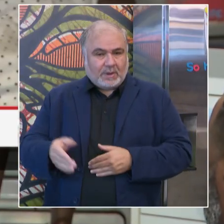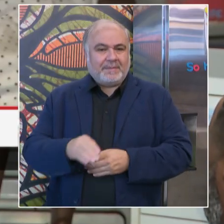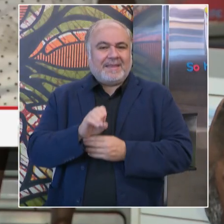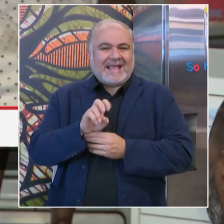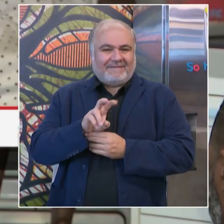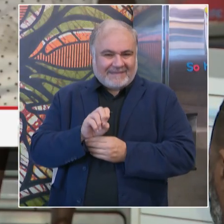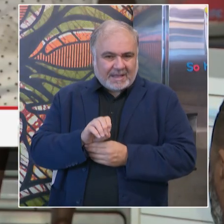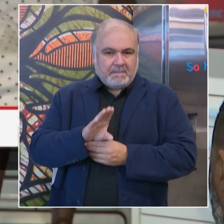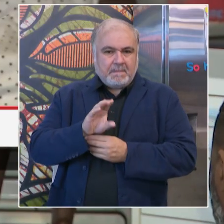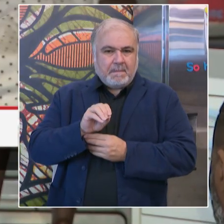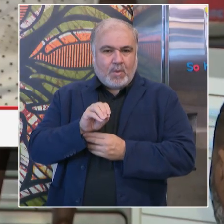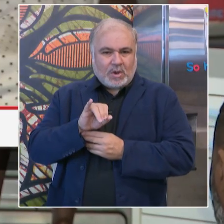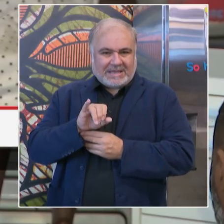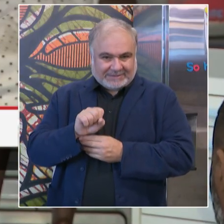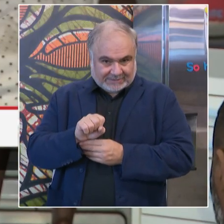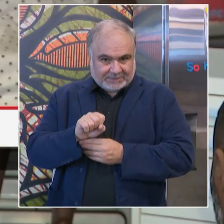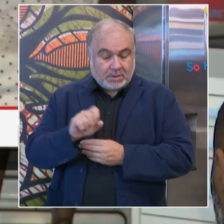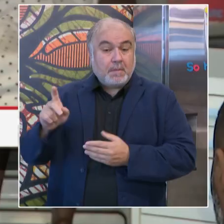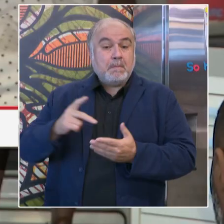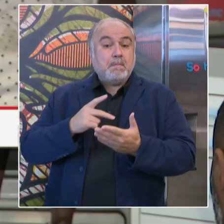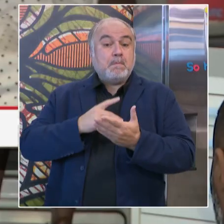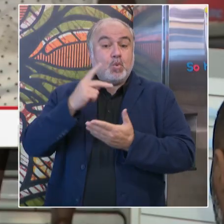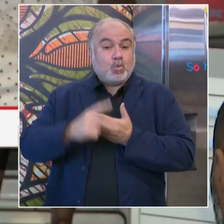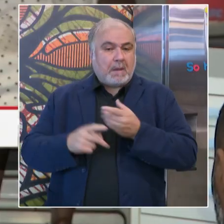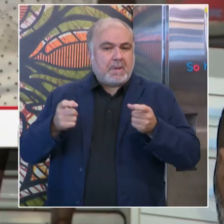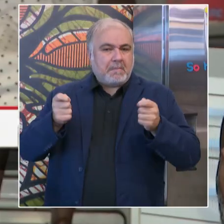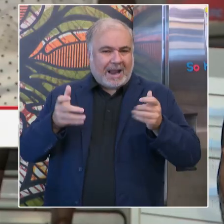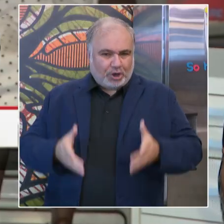Portfolio Manager for Bloomberg Philanthropies.